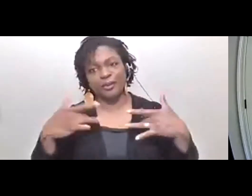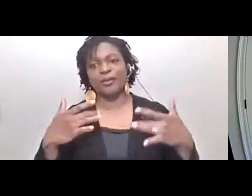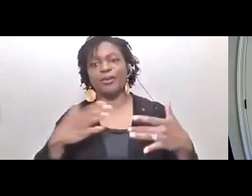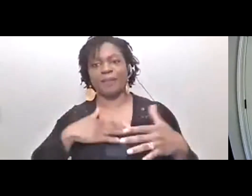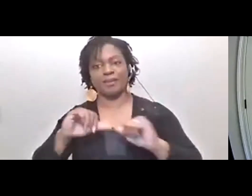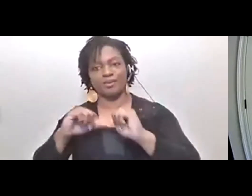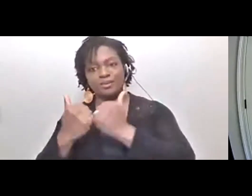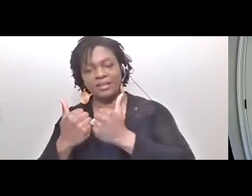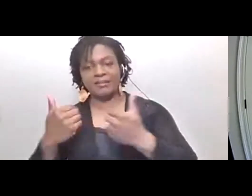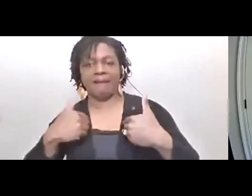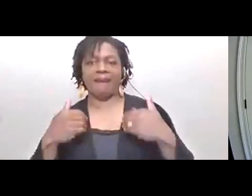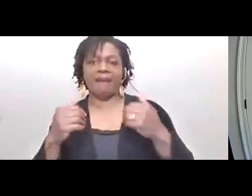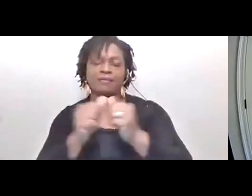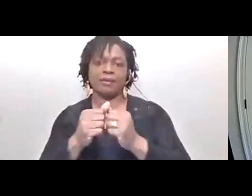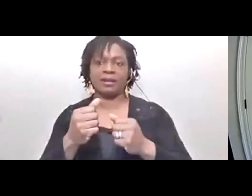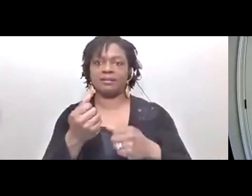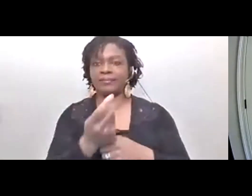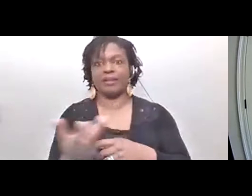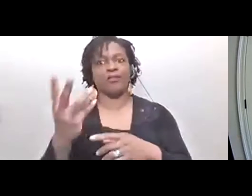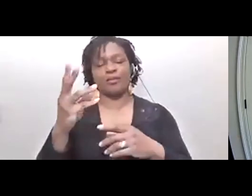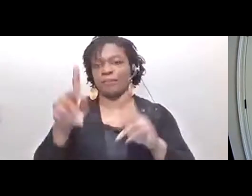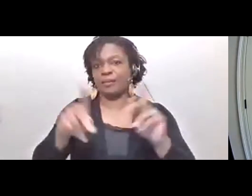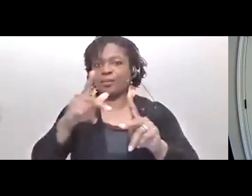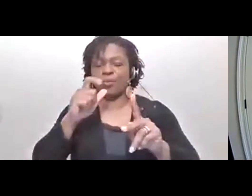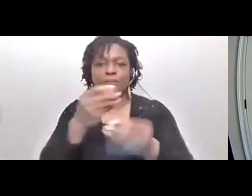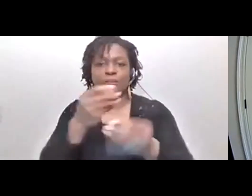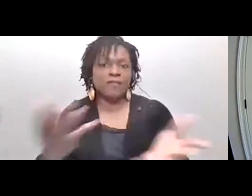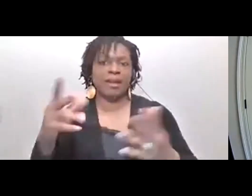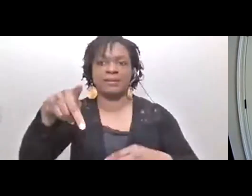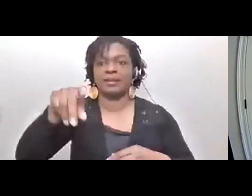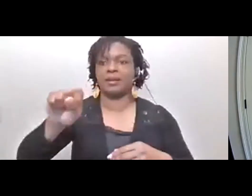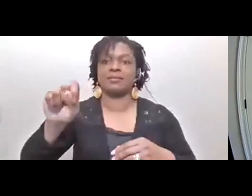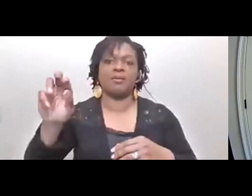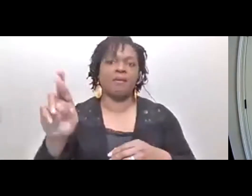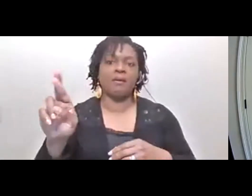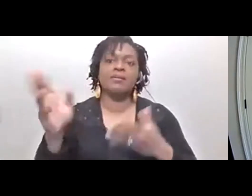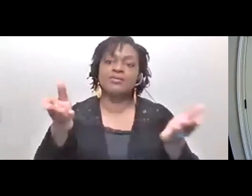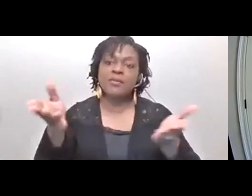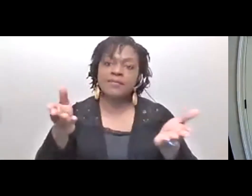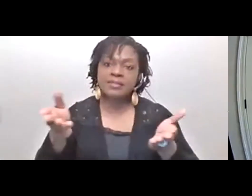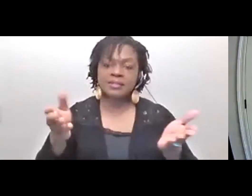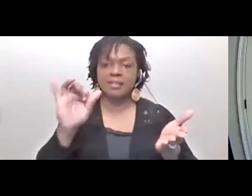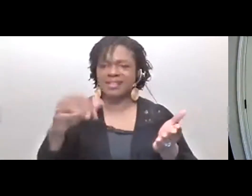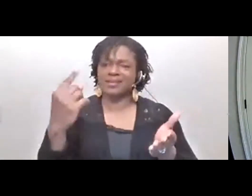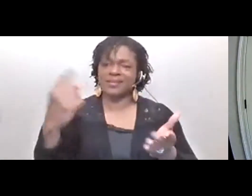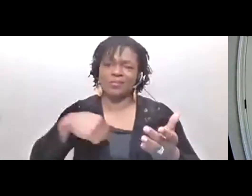numerous of the, people that provide these PSR services. And it's something that we're working on because we believe